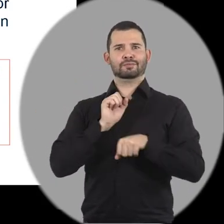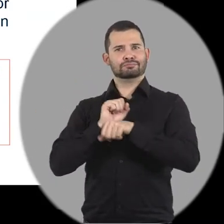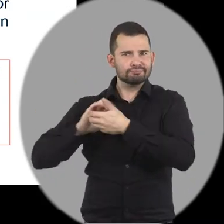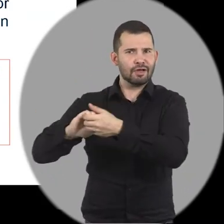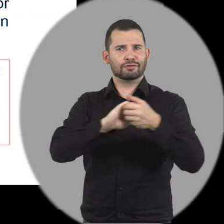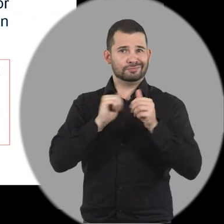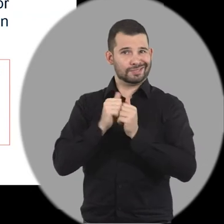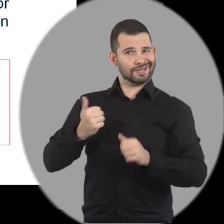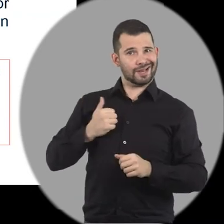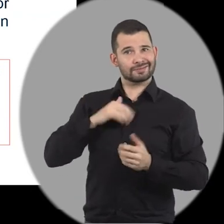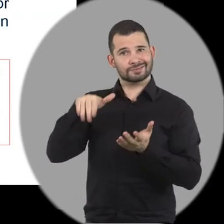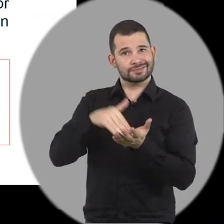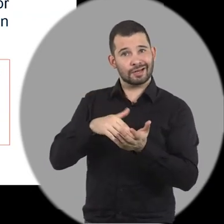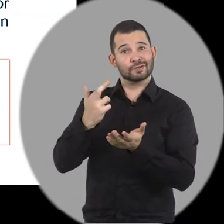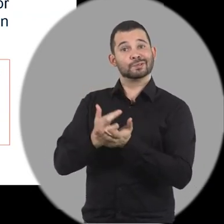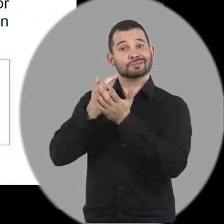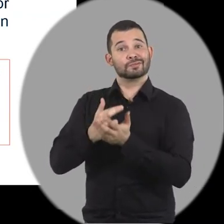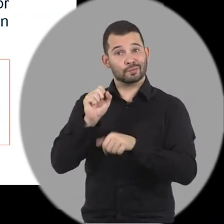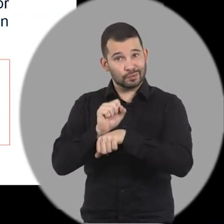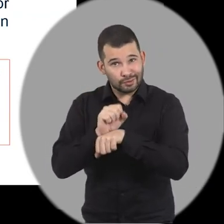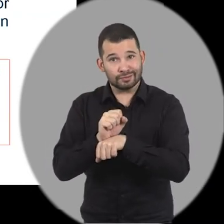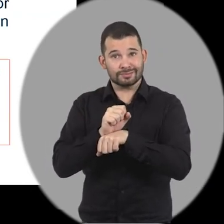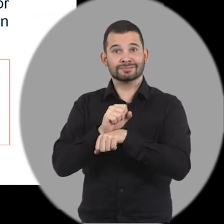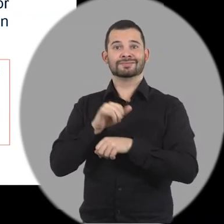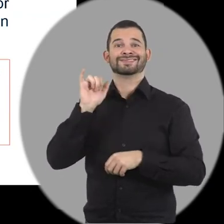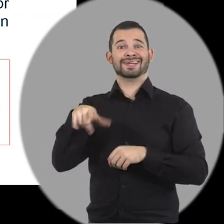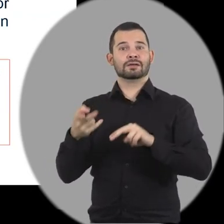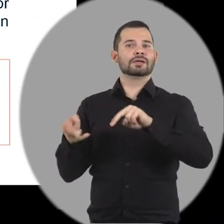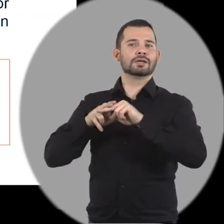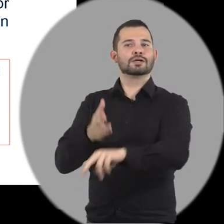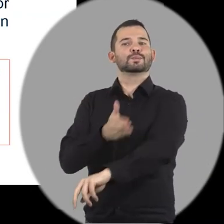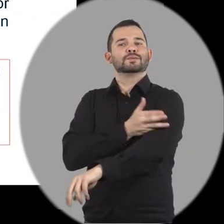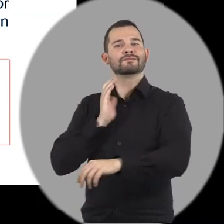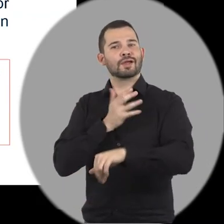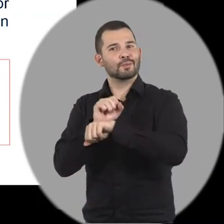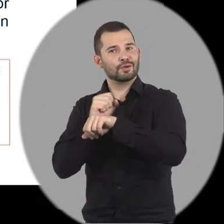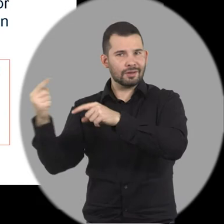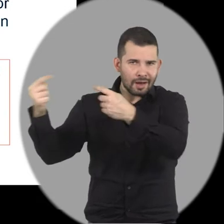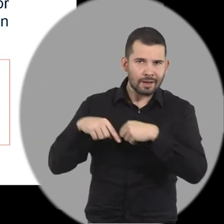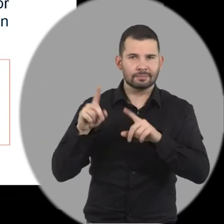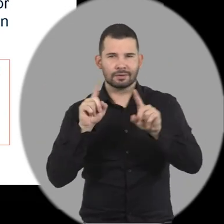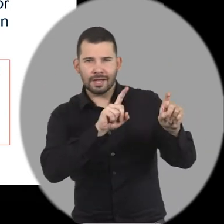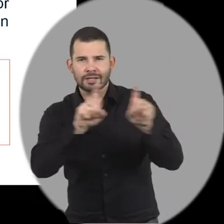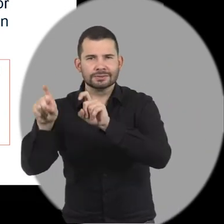on Rehabilitation and Work has identified ways to improve the candidate experience through auditing of our recruitment